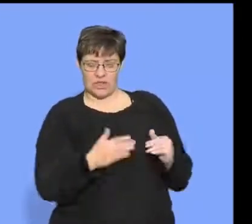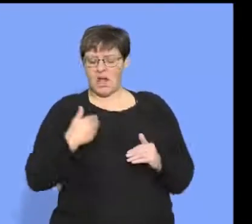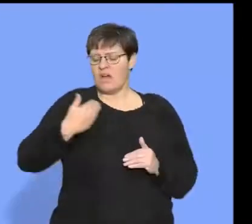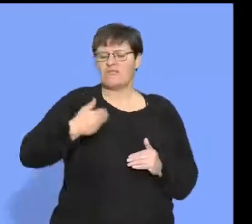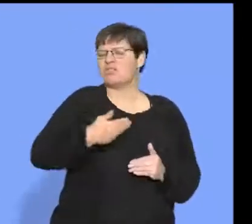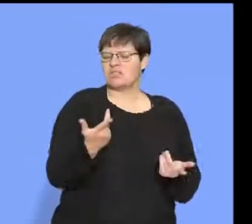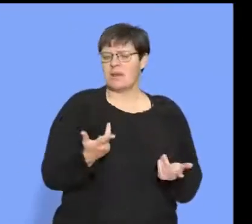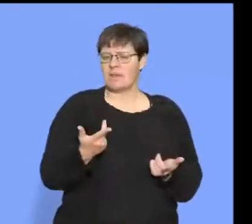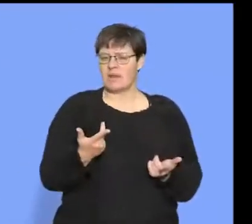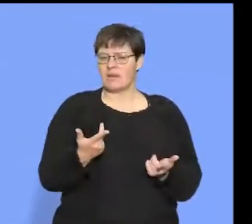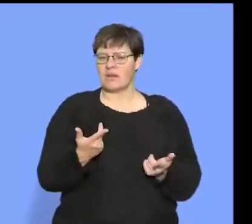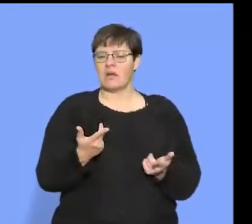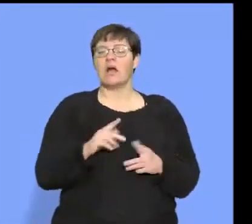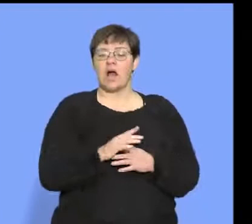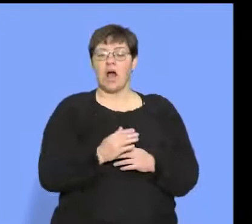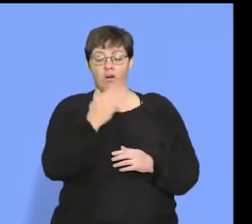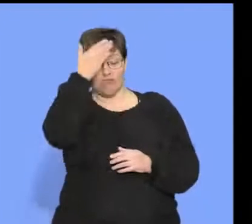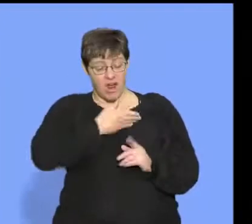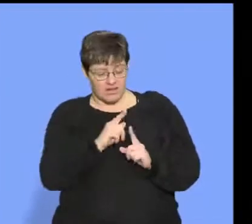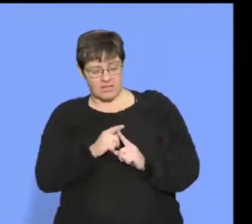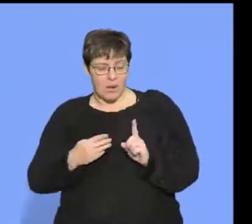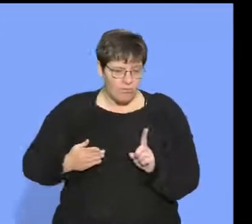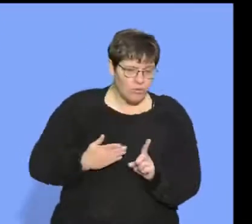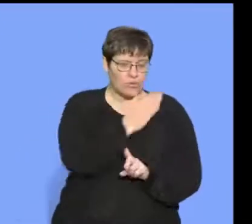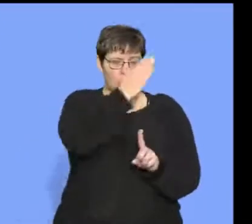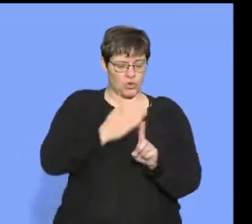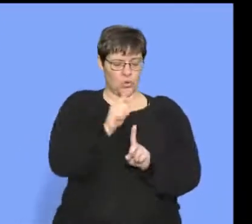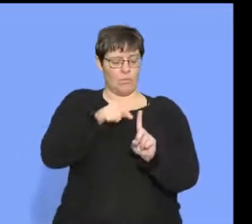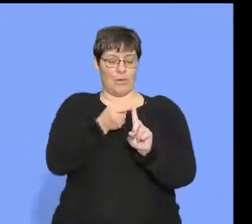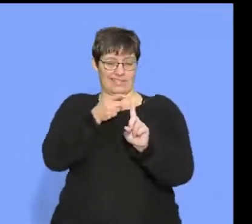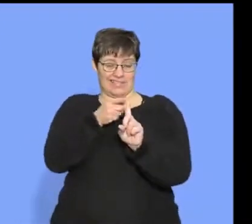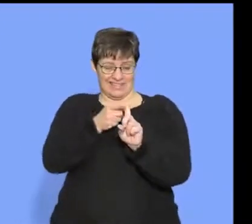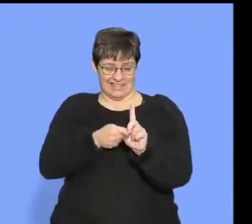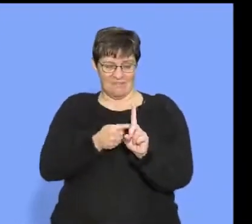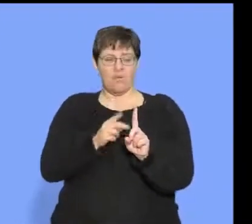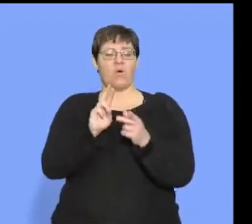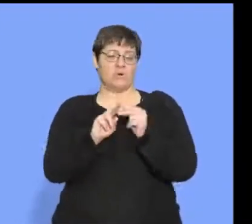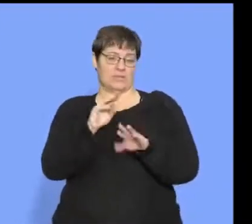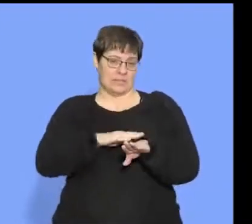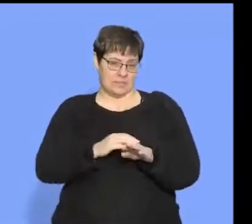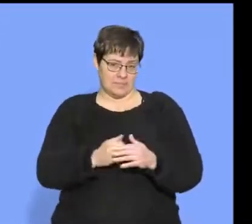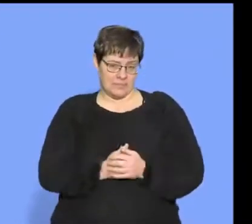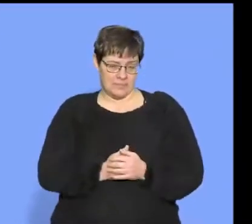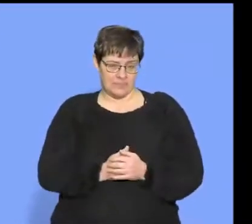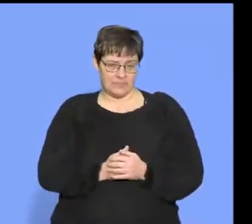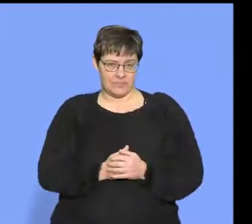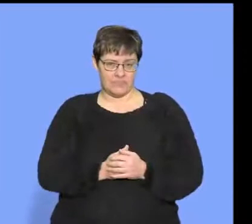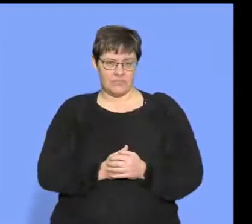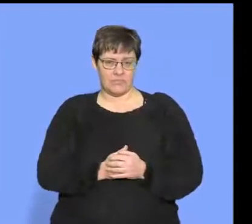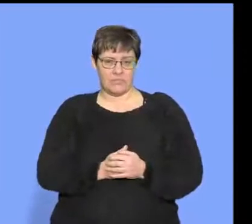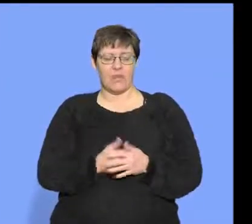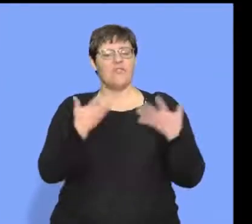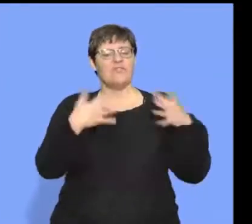frequency is simply how often a wave front passes a particular point in the medium per unit time. We